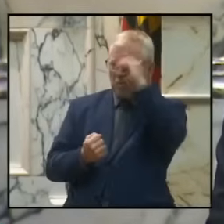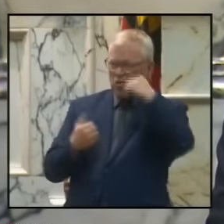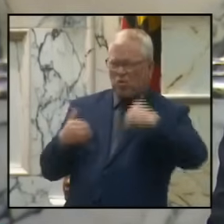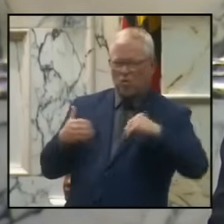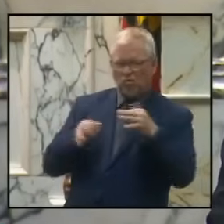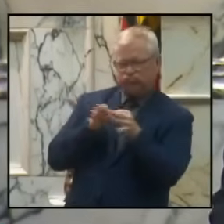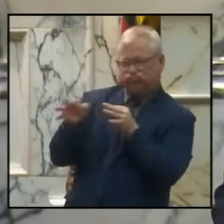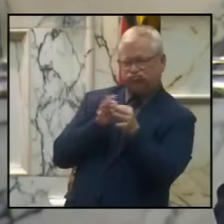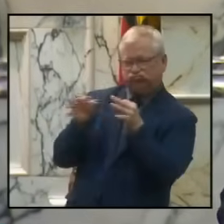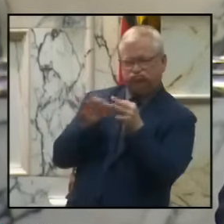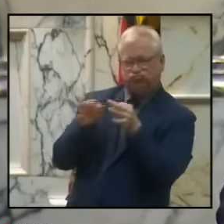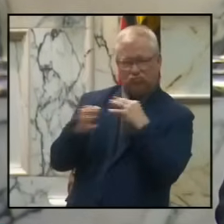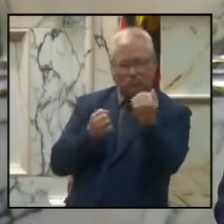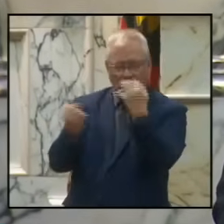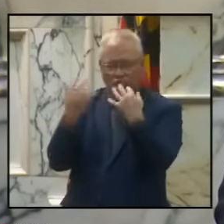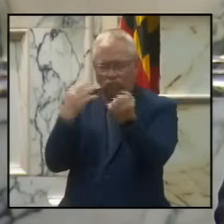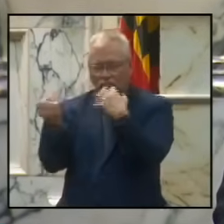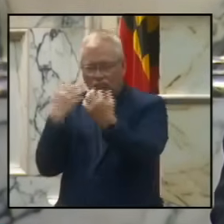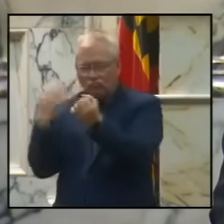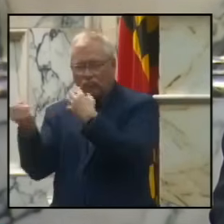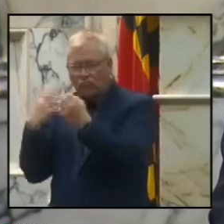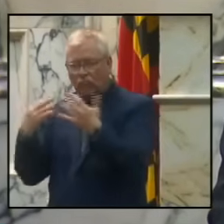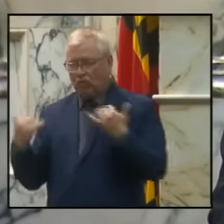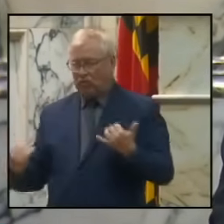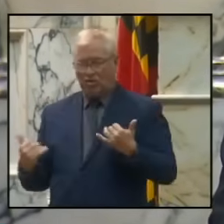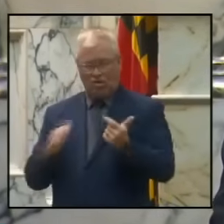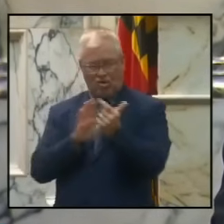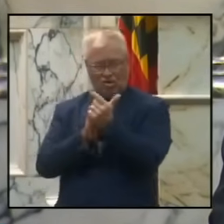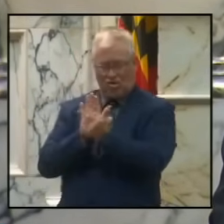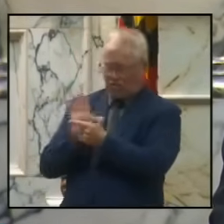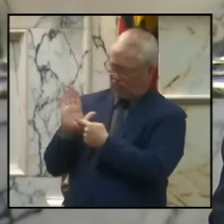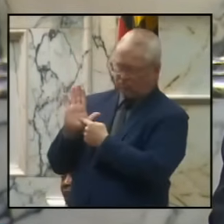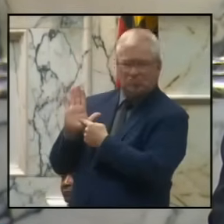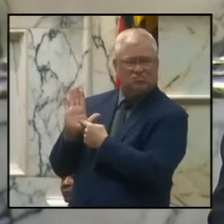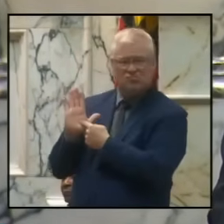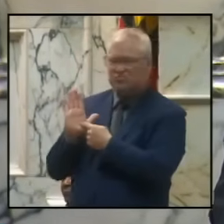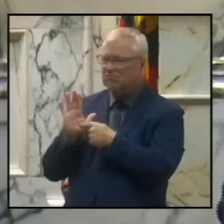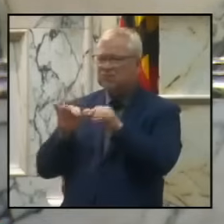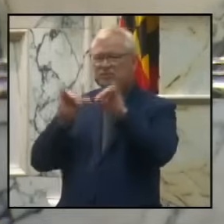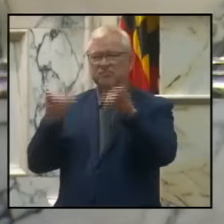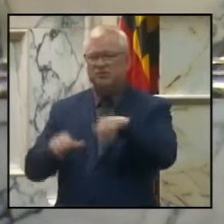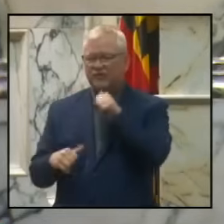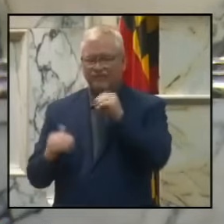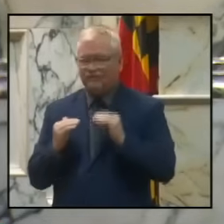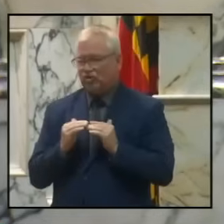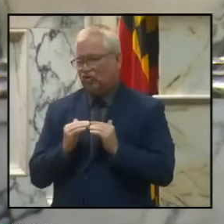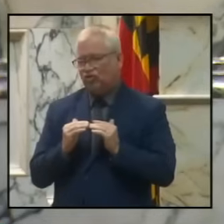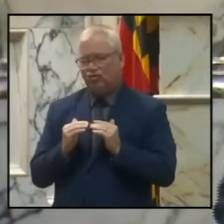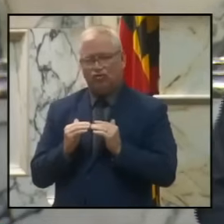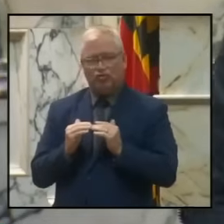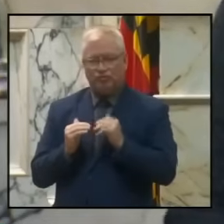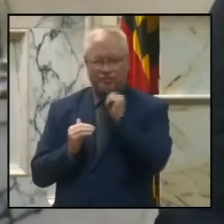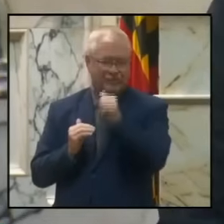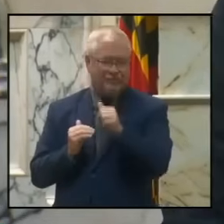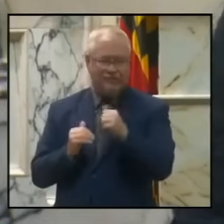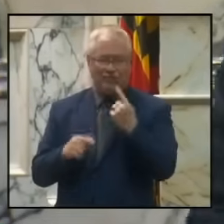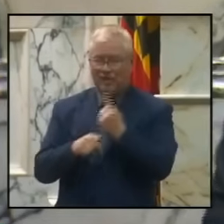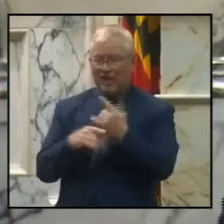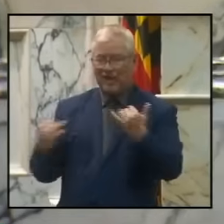Because under the current law, our system just isn't fair. Right now, check this out, right now,